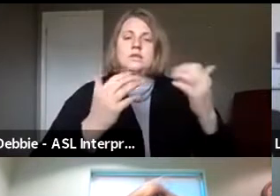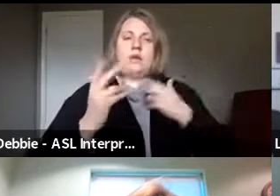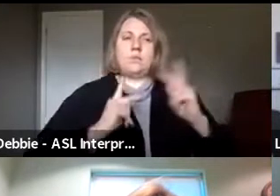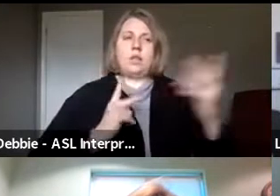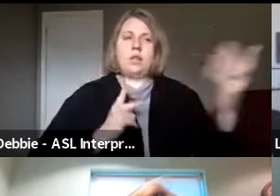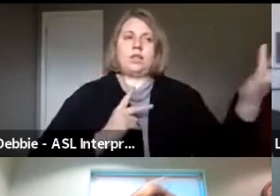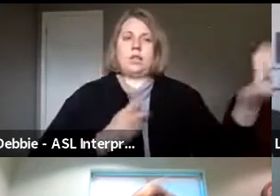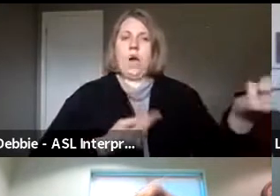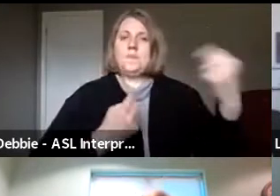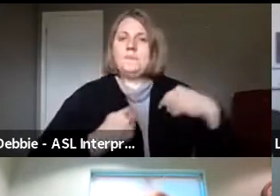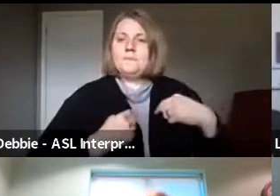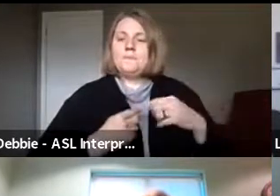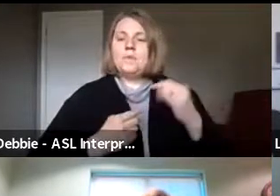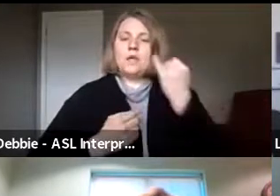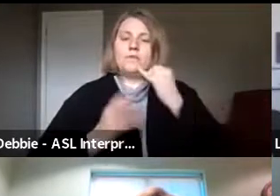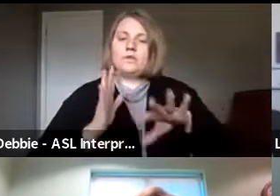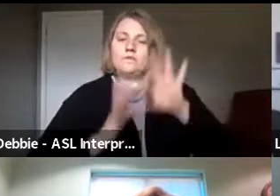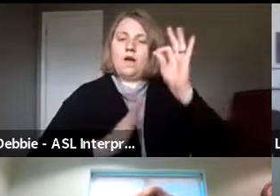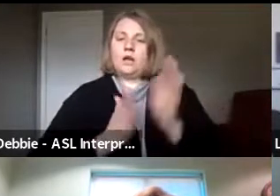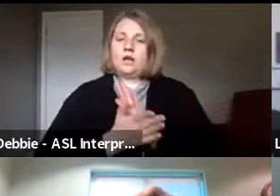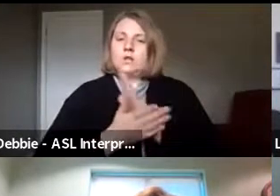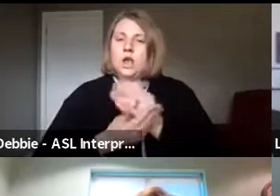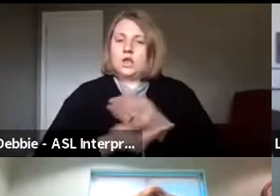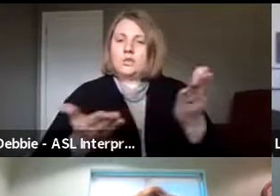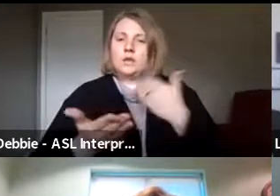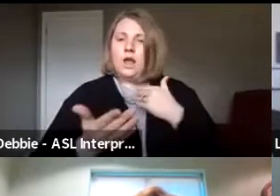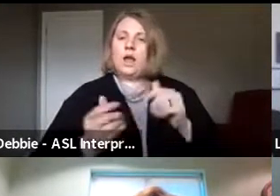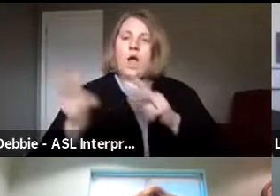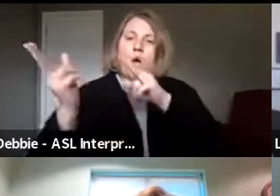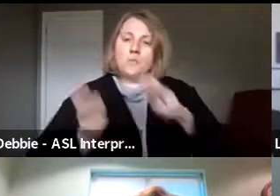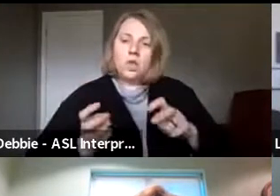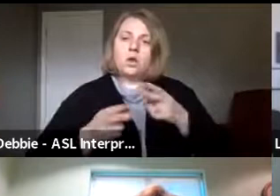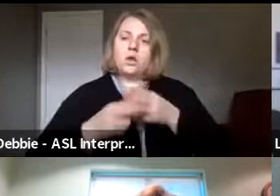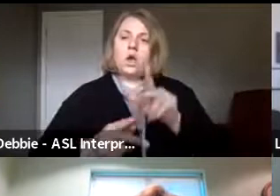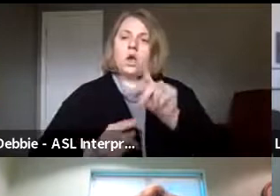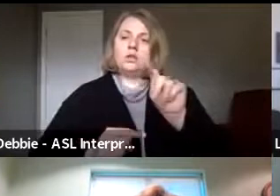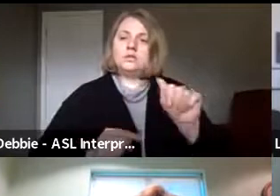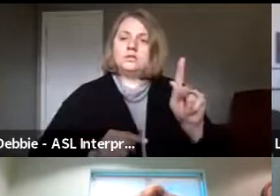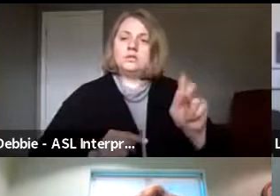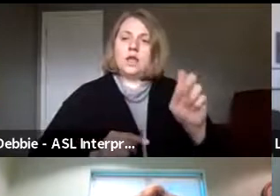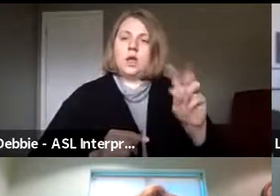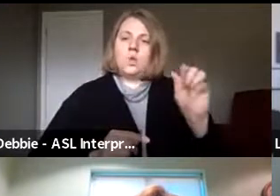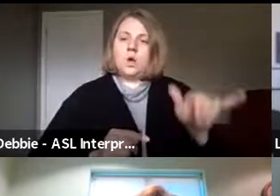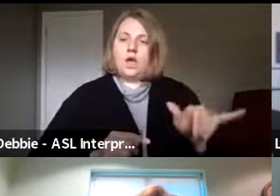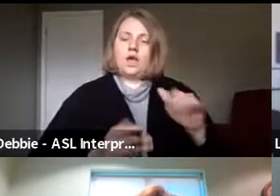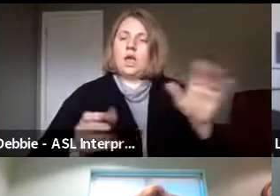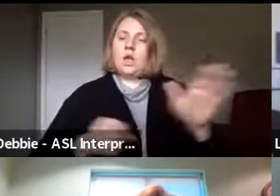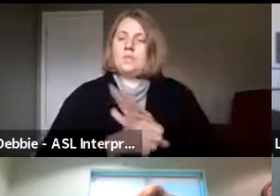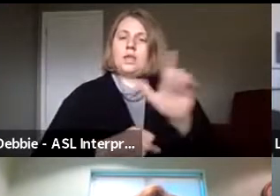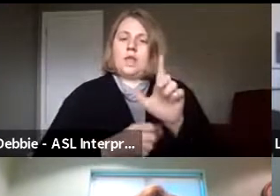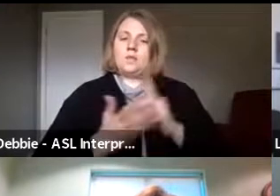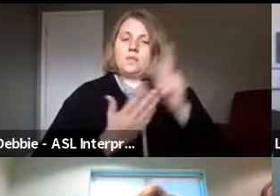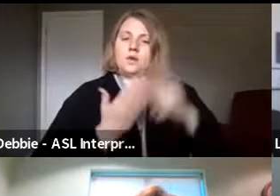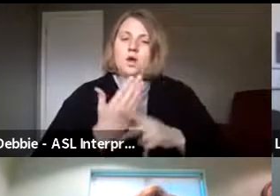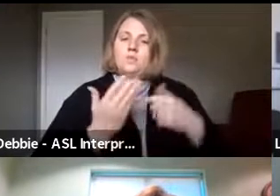you find one of the documents I uploaded was called a takeaway, that is a complete library program when we speak about